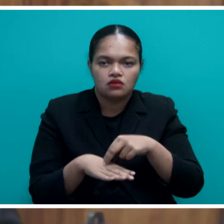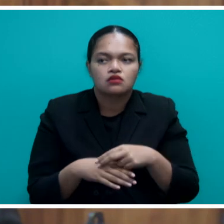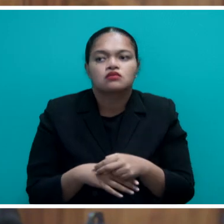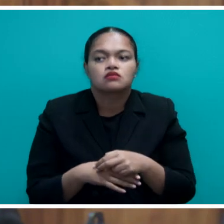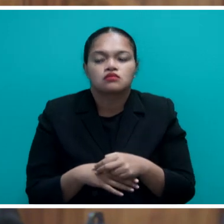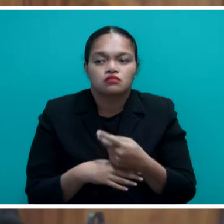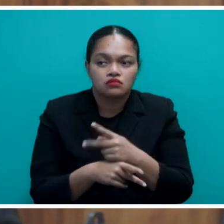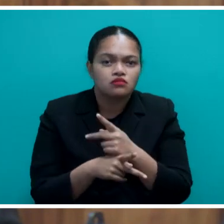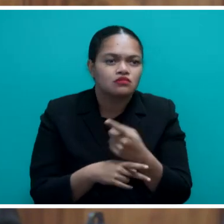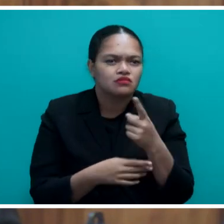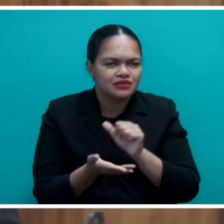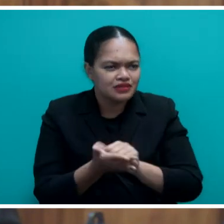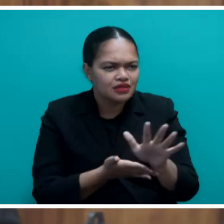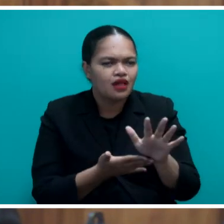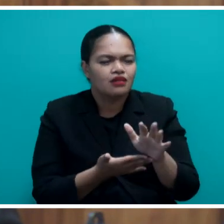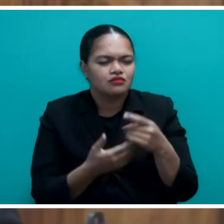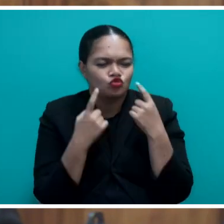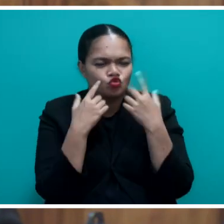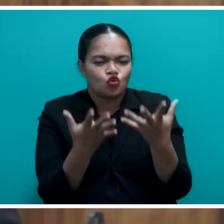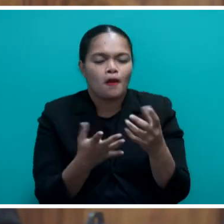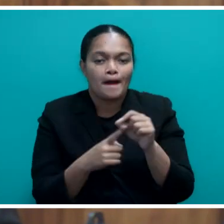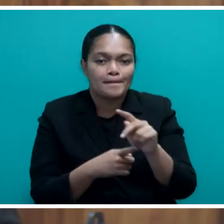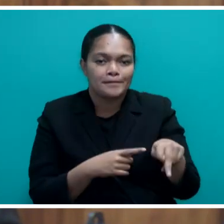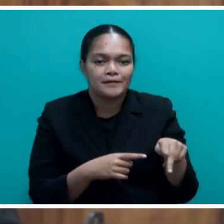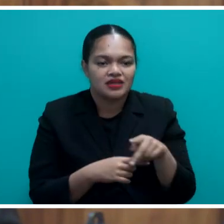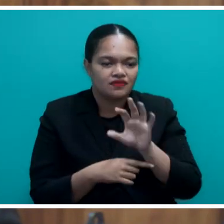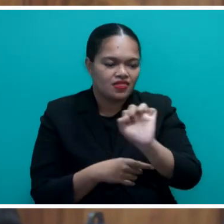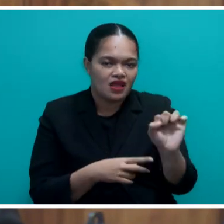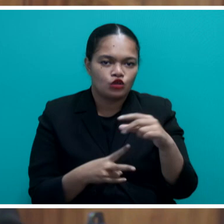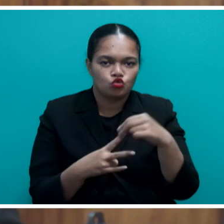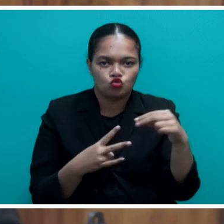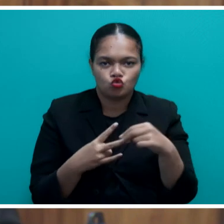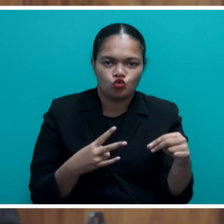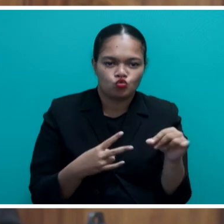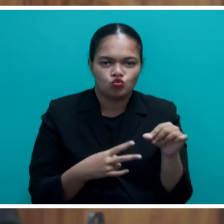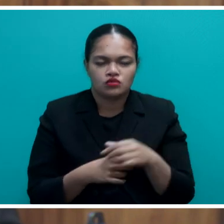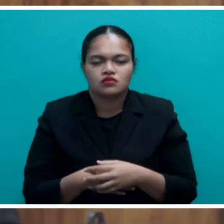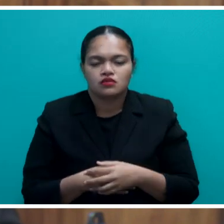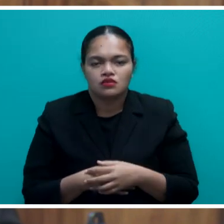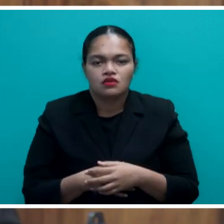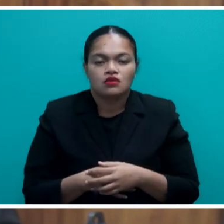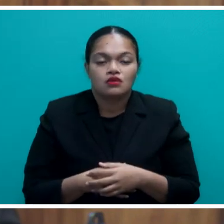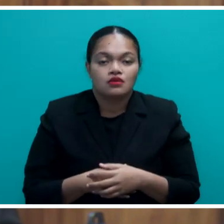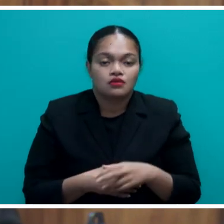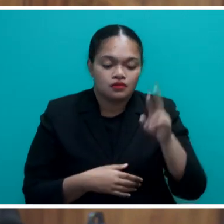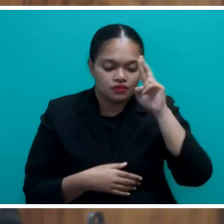suppliers so that they can sell the Pacific as their destination of choice. Mr. Speaker,